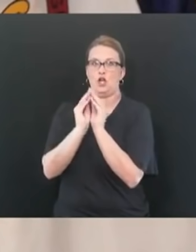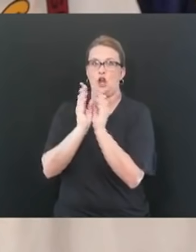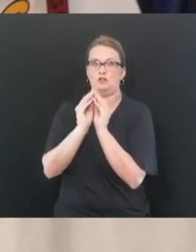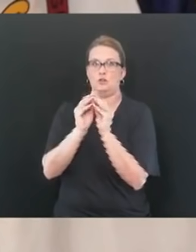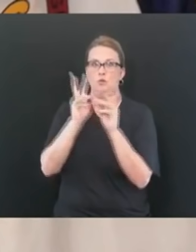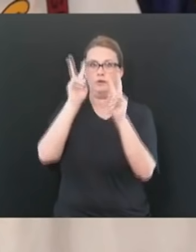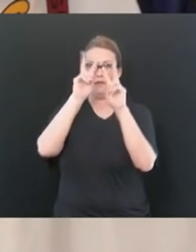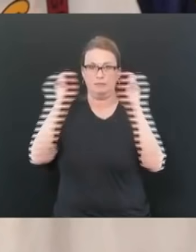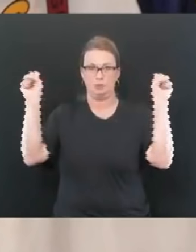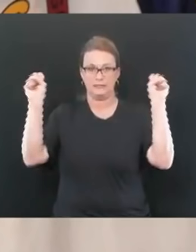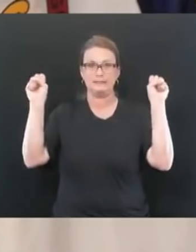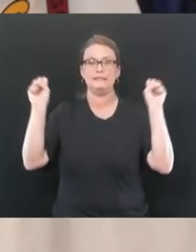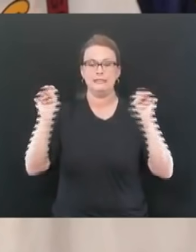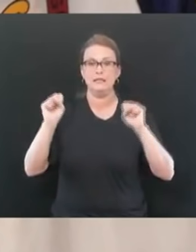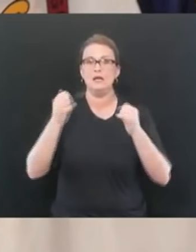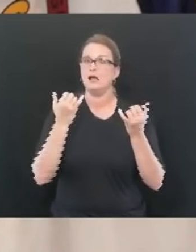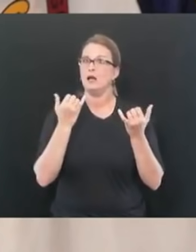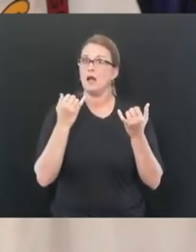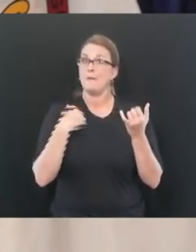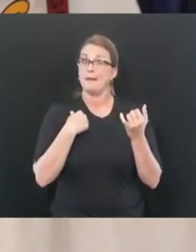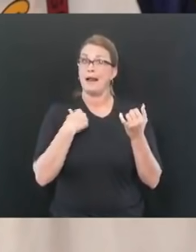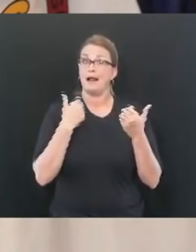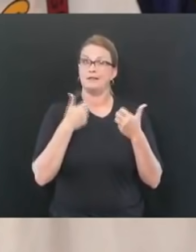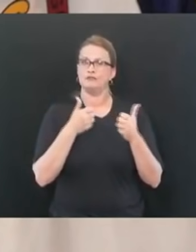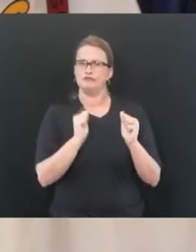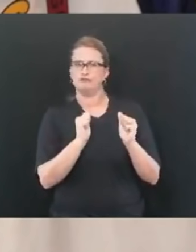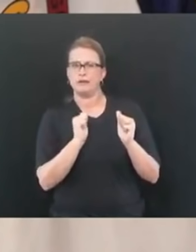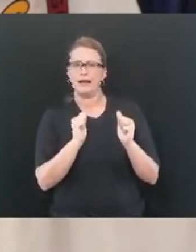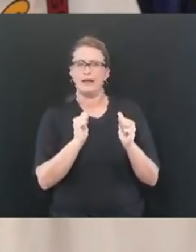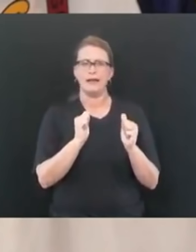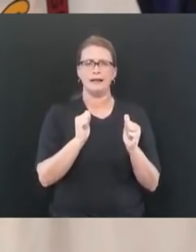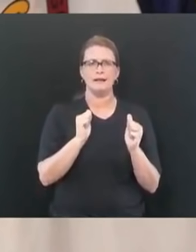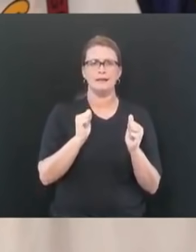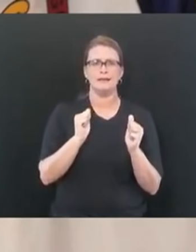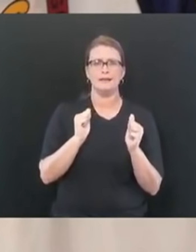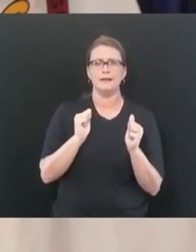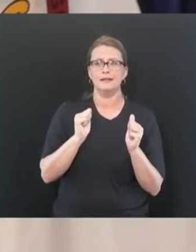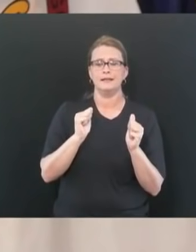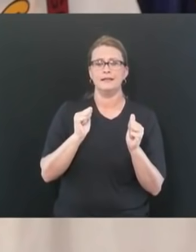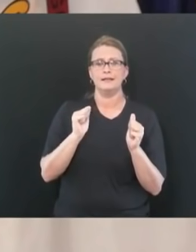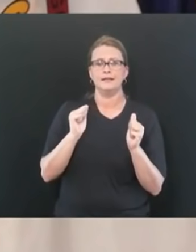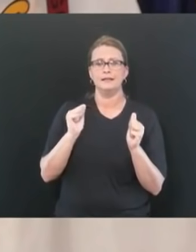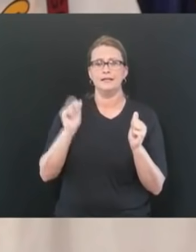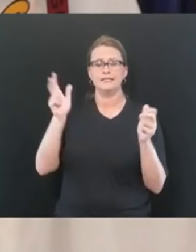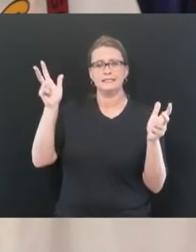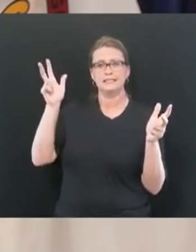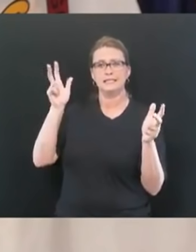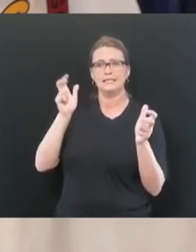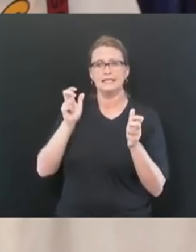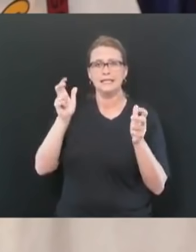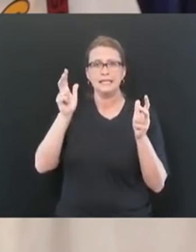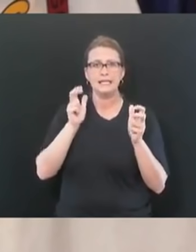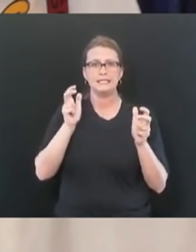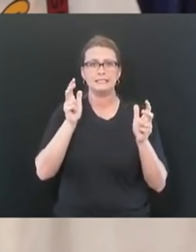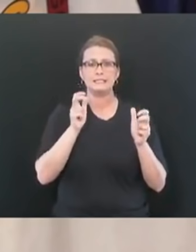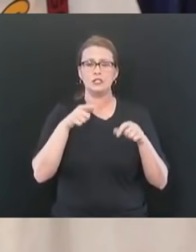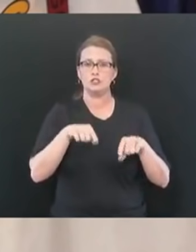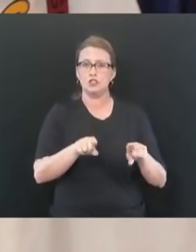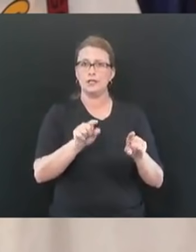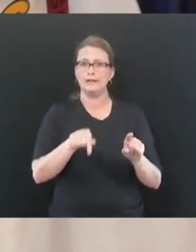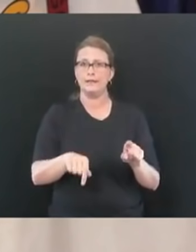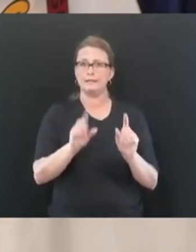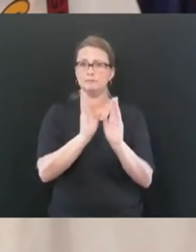Vice President. The only thing I try to take notes, from our speakers throughout the briefing and